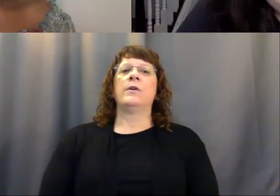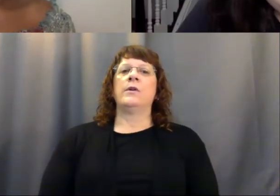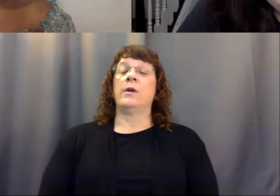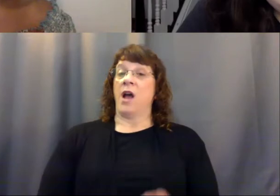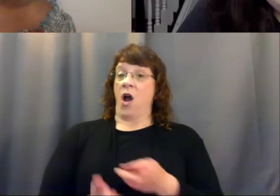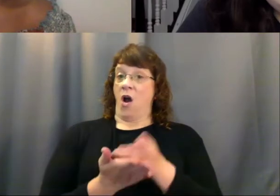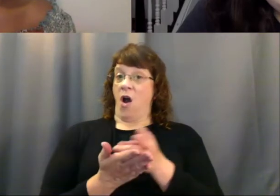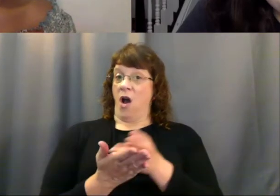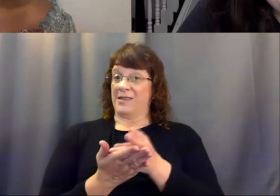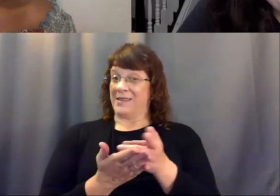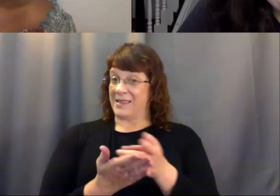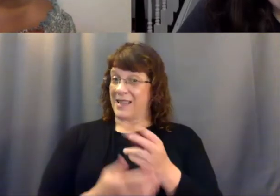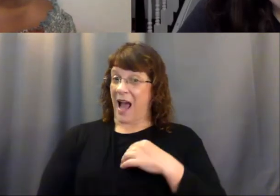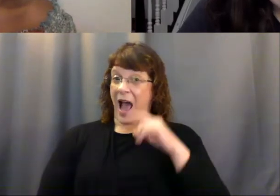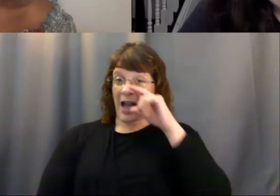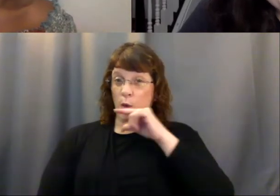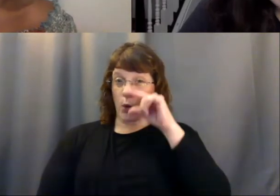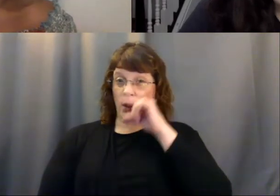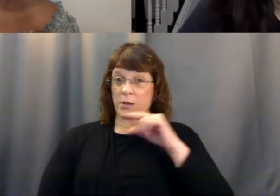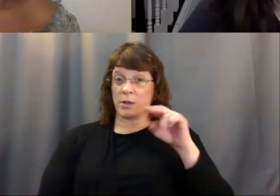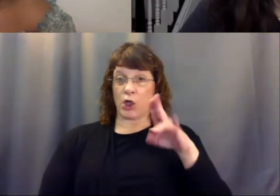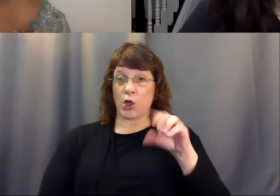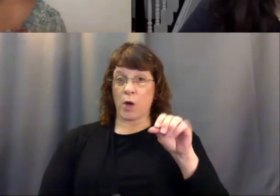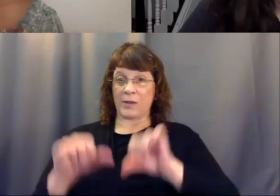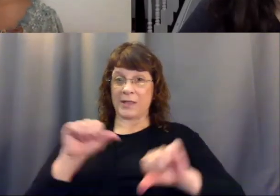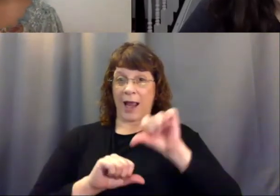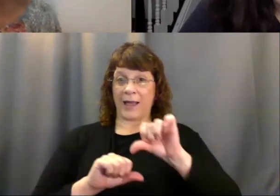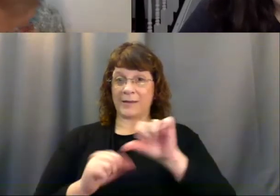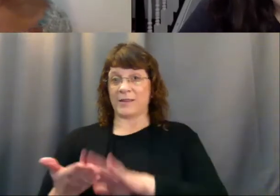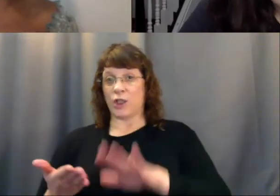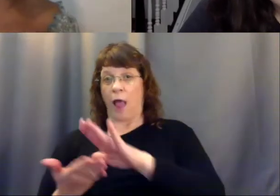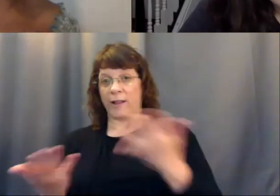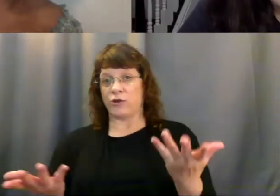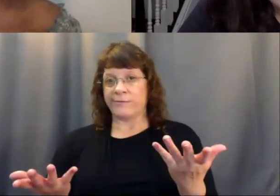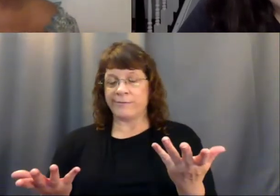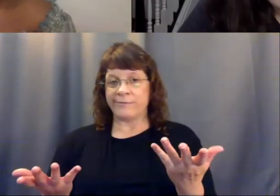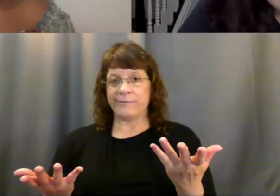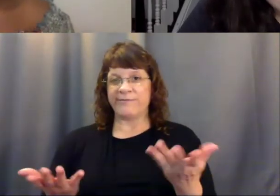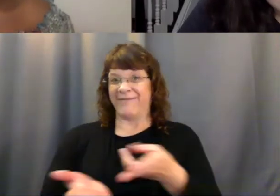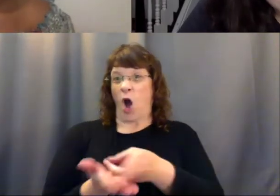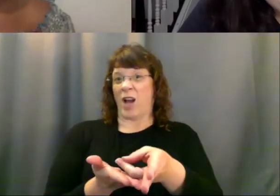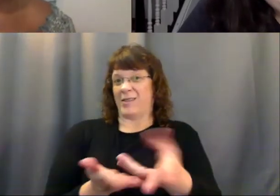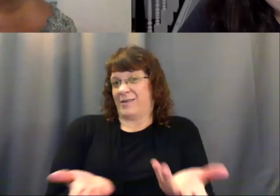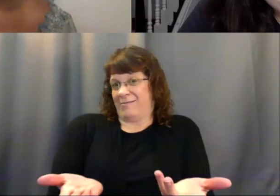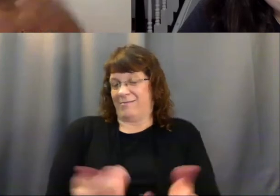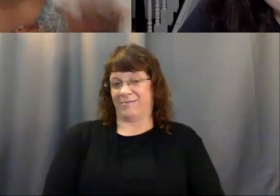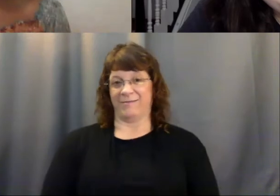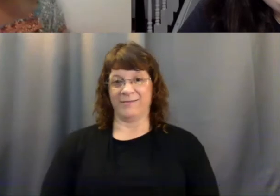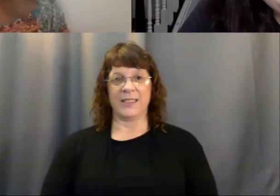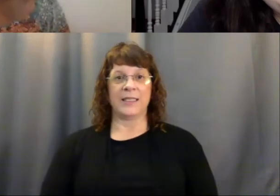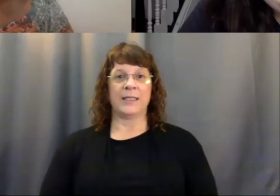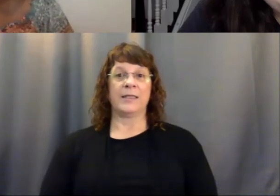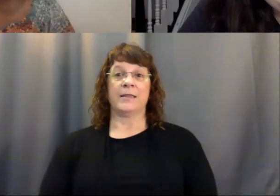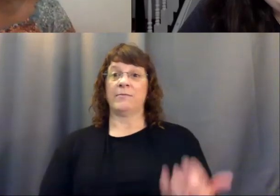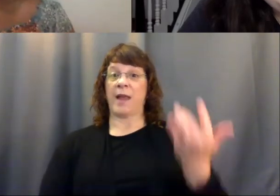Honestly, I Googled neuroscience in college, to be completely honest. At the